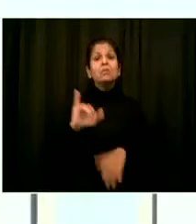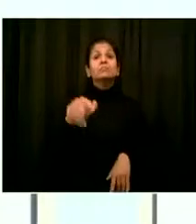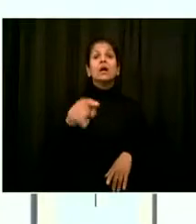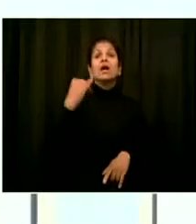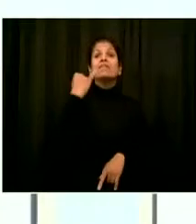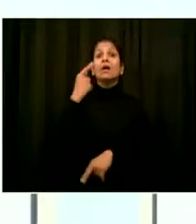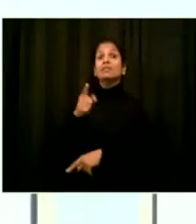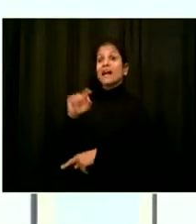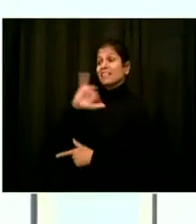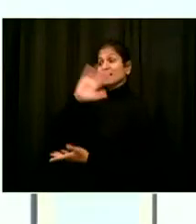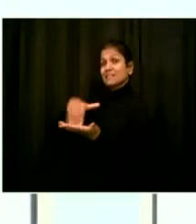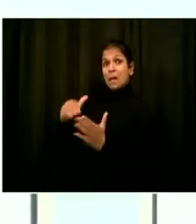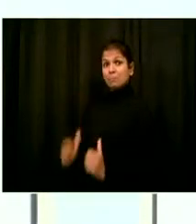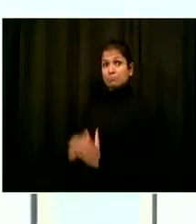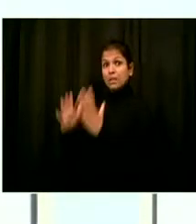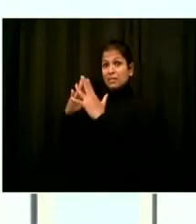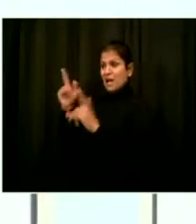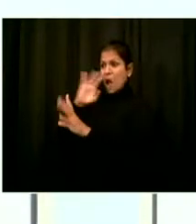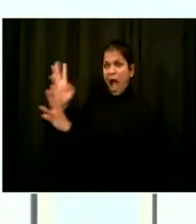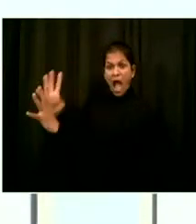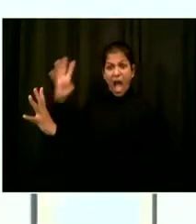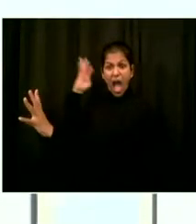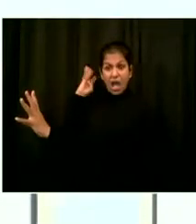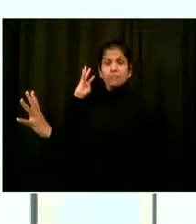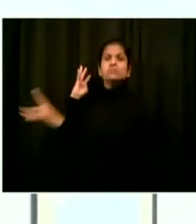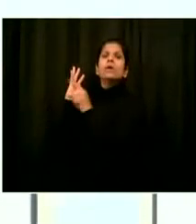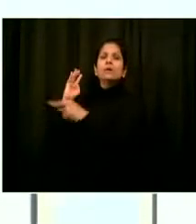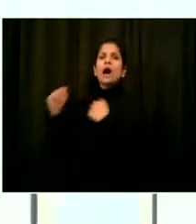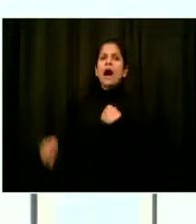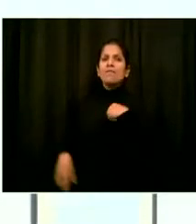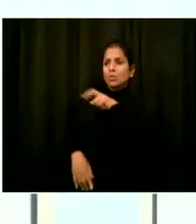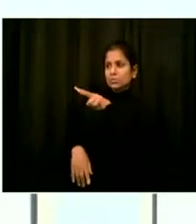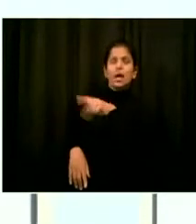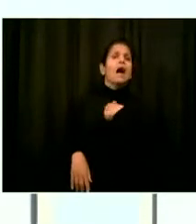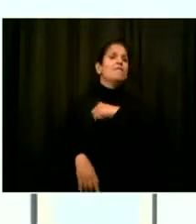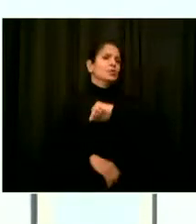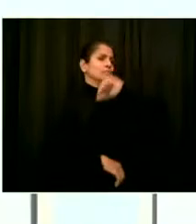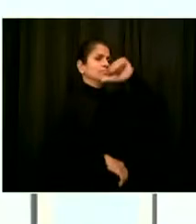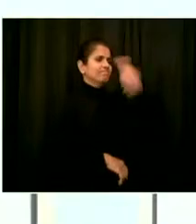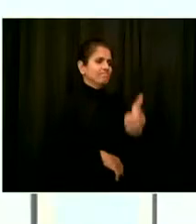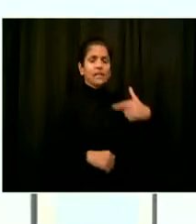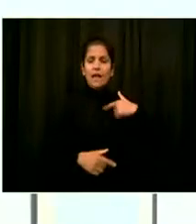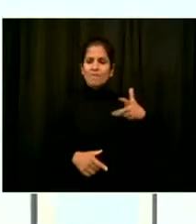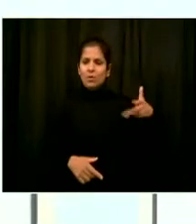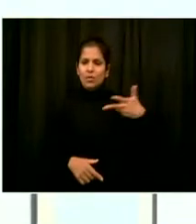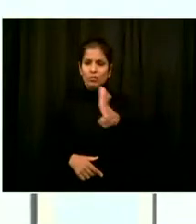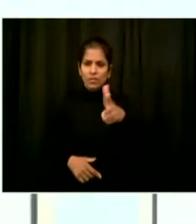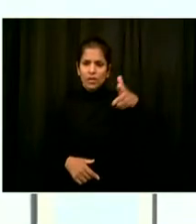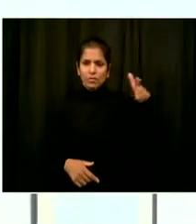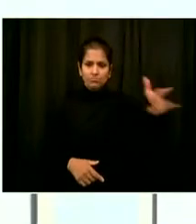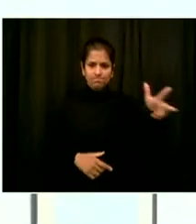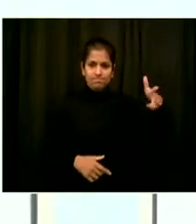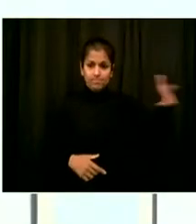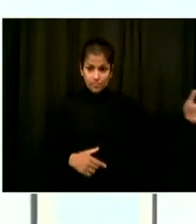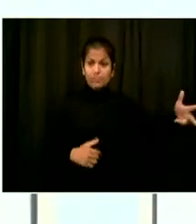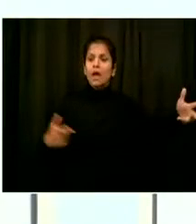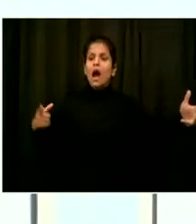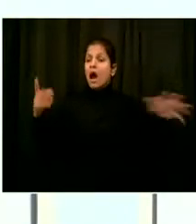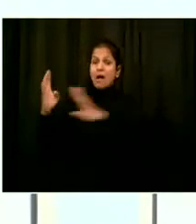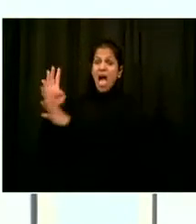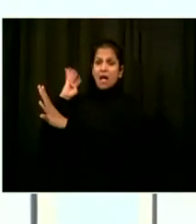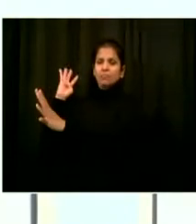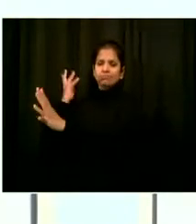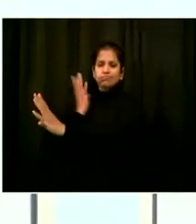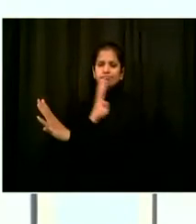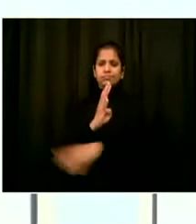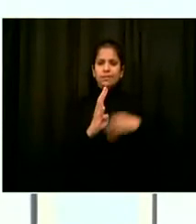Supply to match up with demand um the test and Trace Corp and health and hospitals who have been leading all of this work are also making sure that